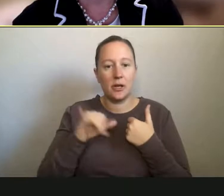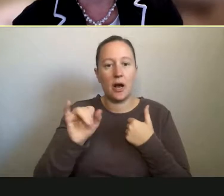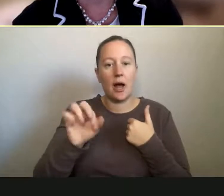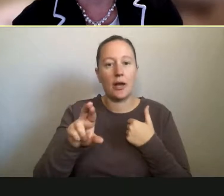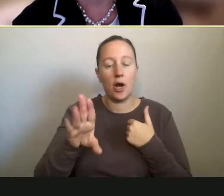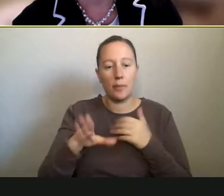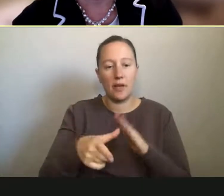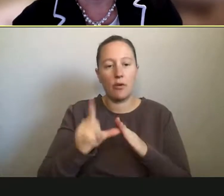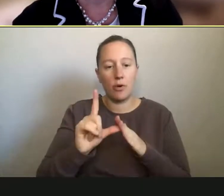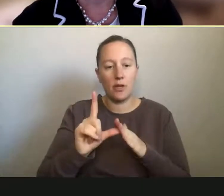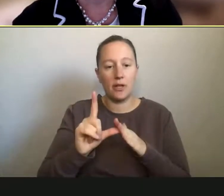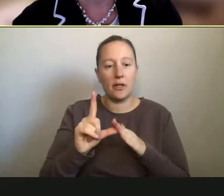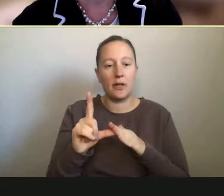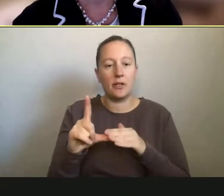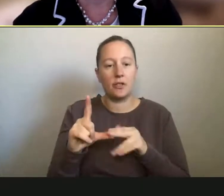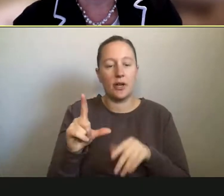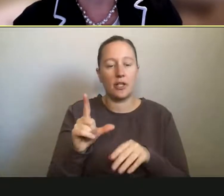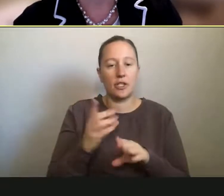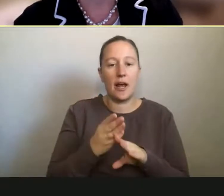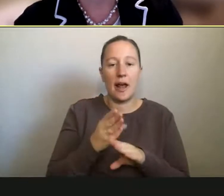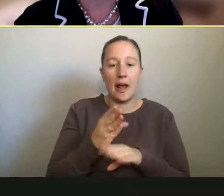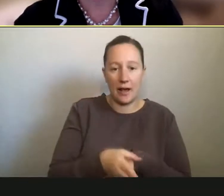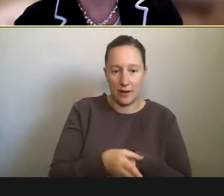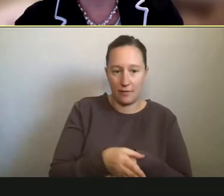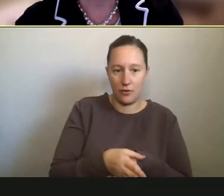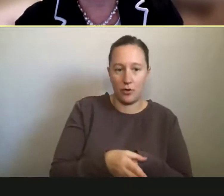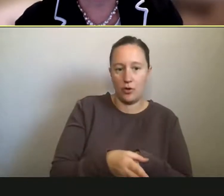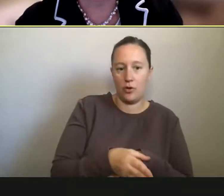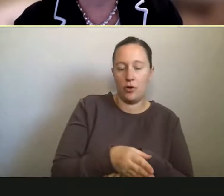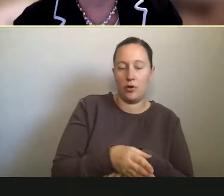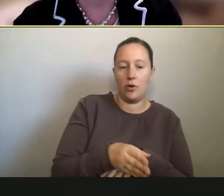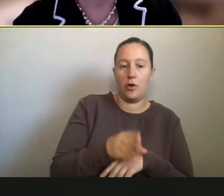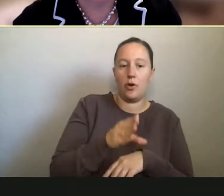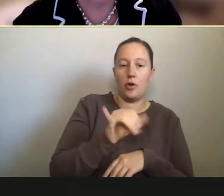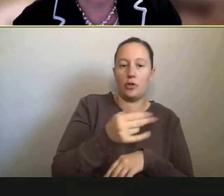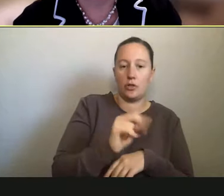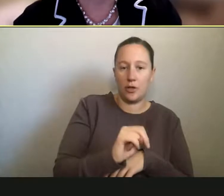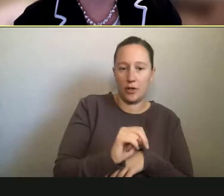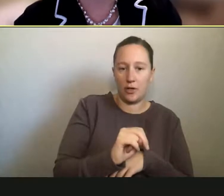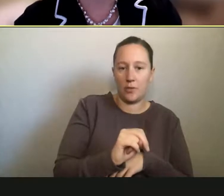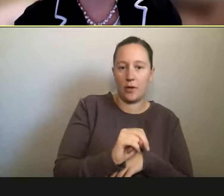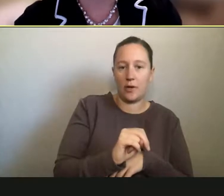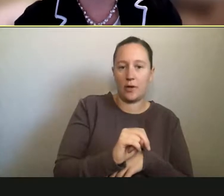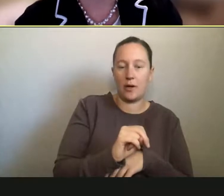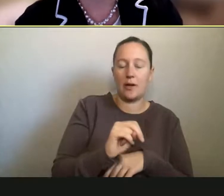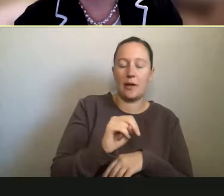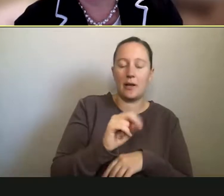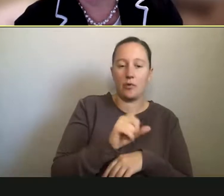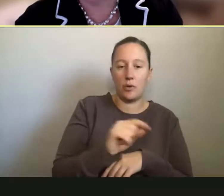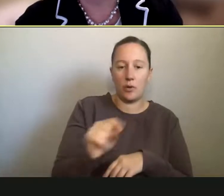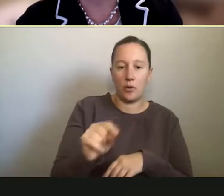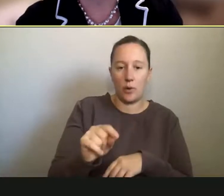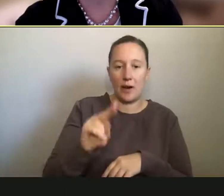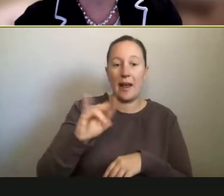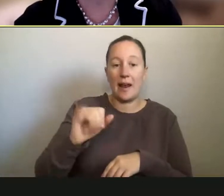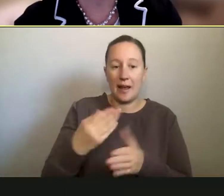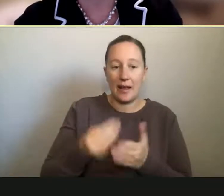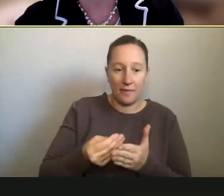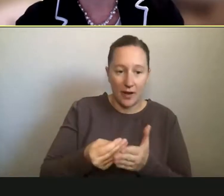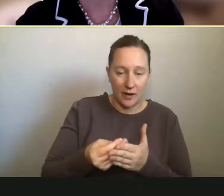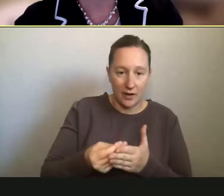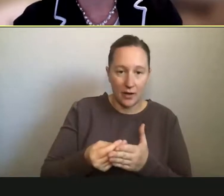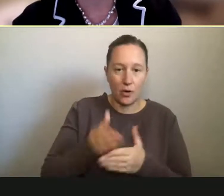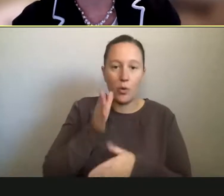or after January 20th of 2020, it is going to be, and it's NIH funded, it is going to be subject